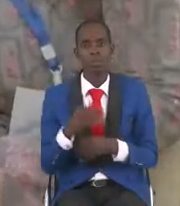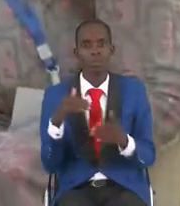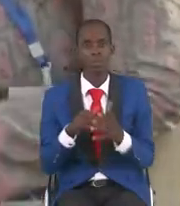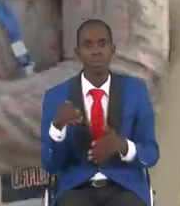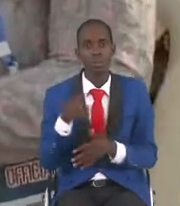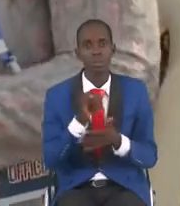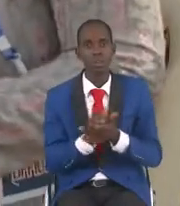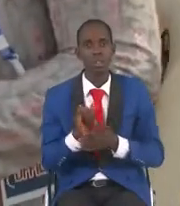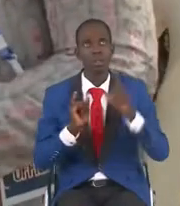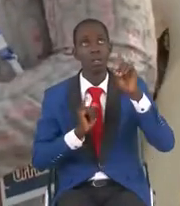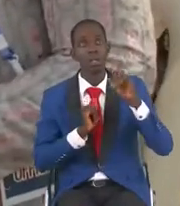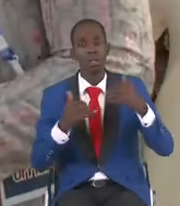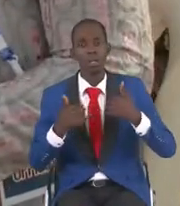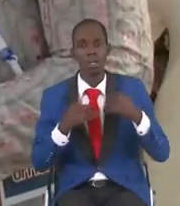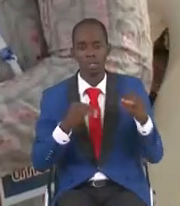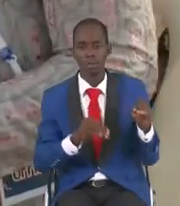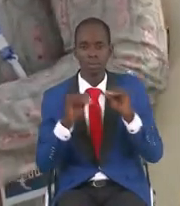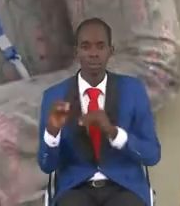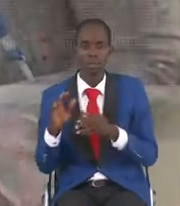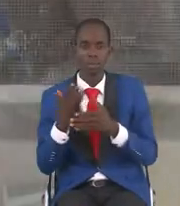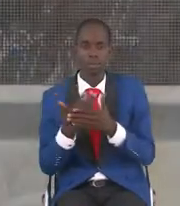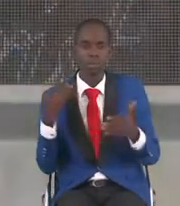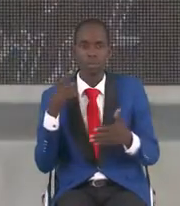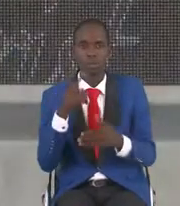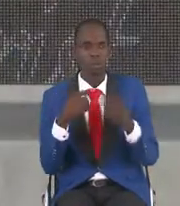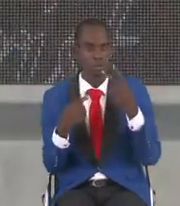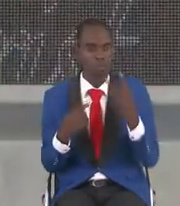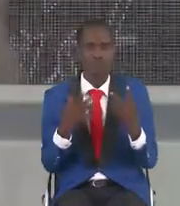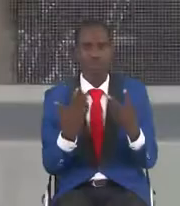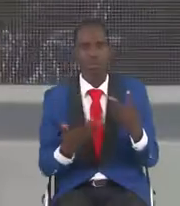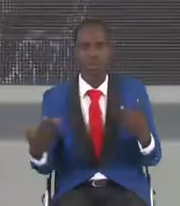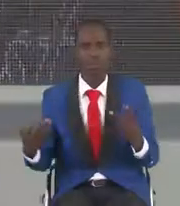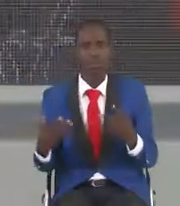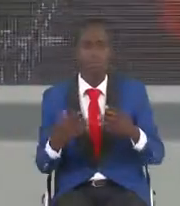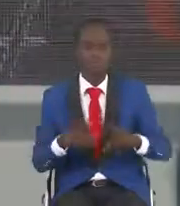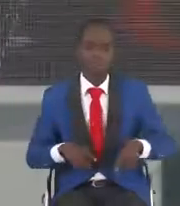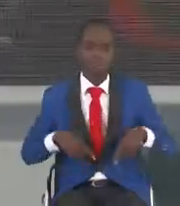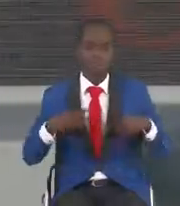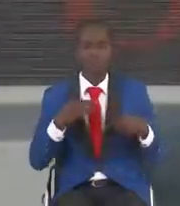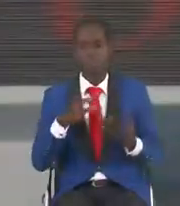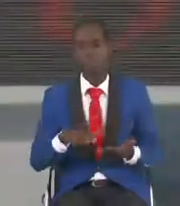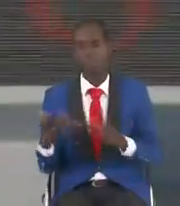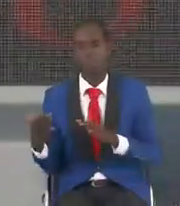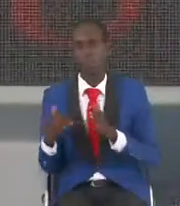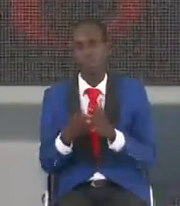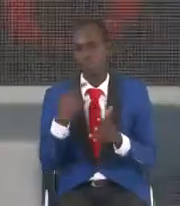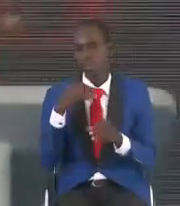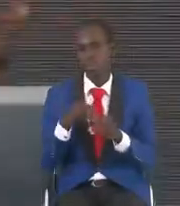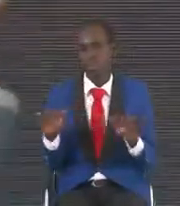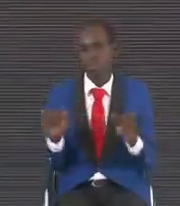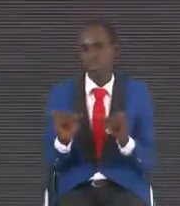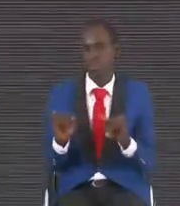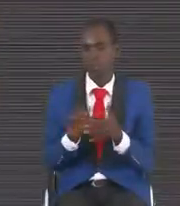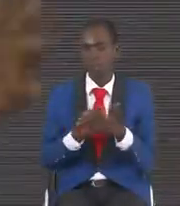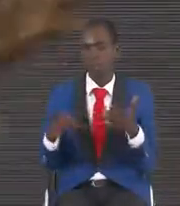set before you two streams, life and death. And then it says in that same verse,